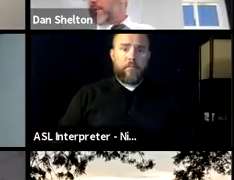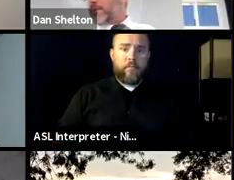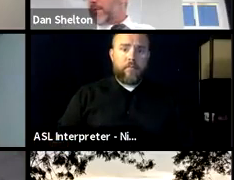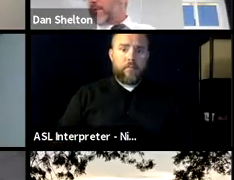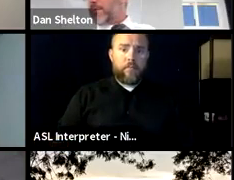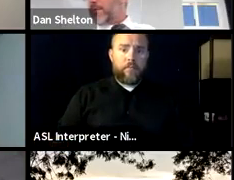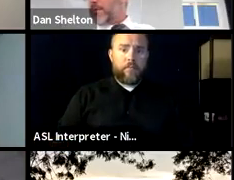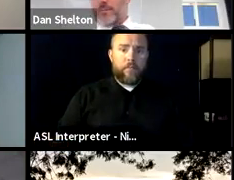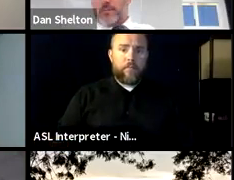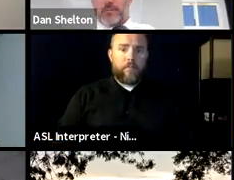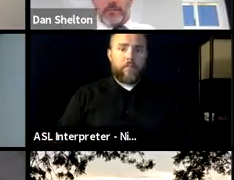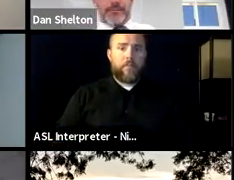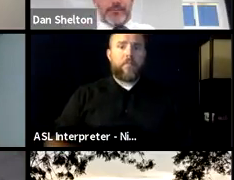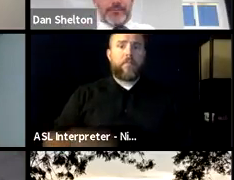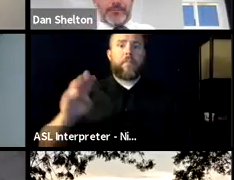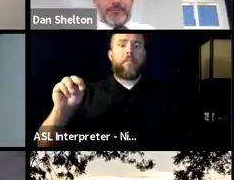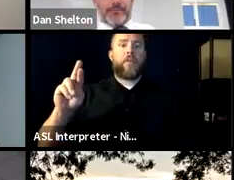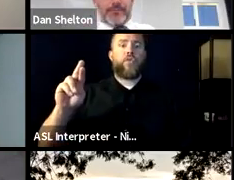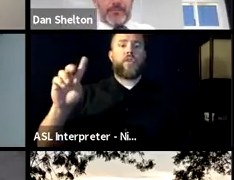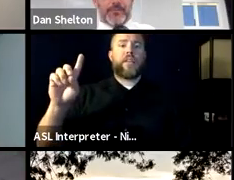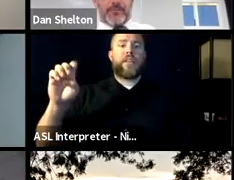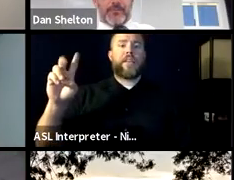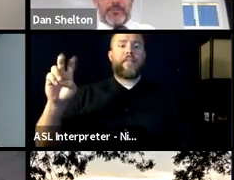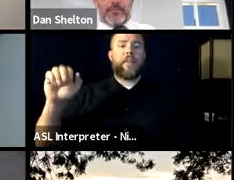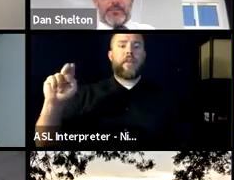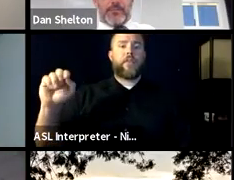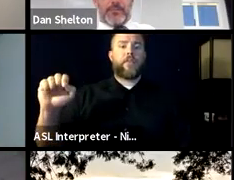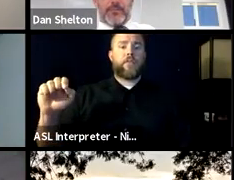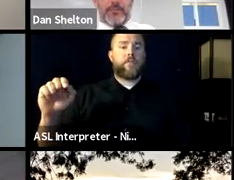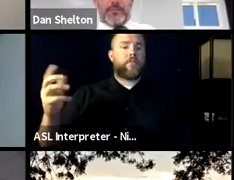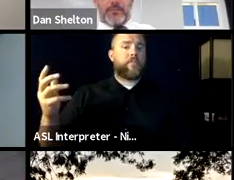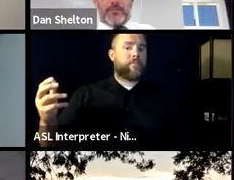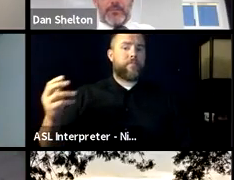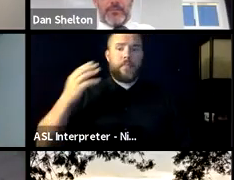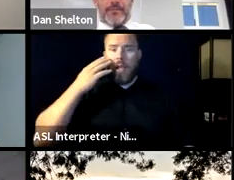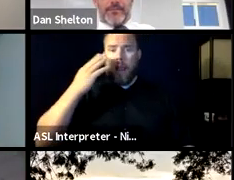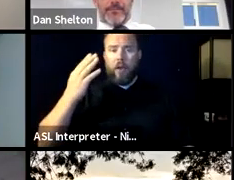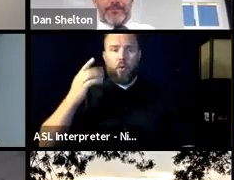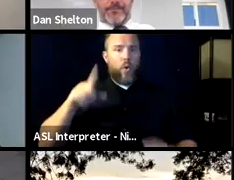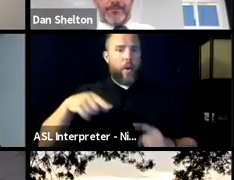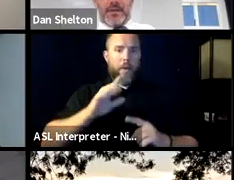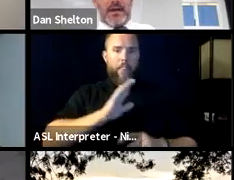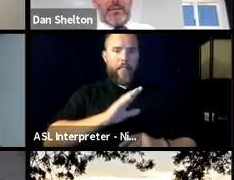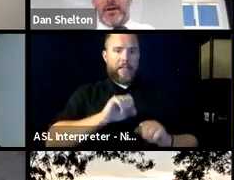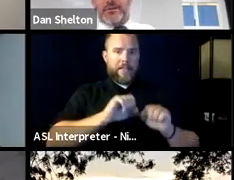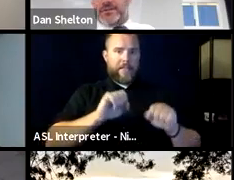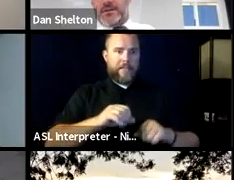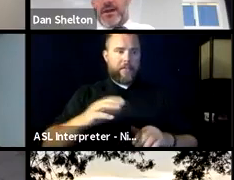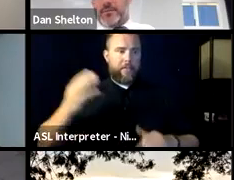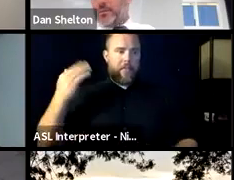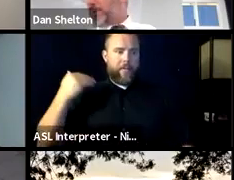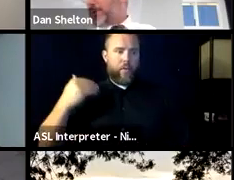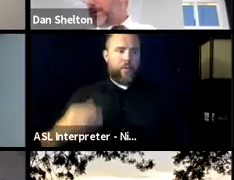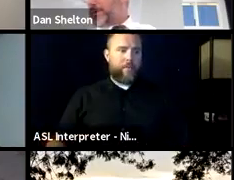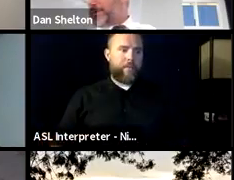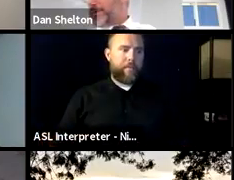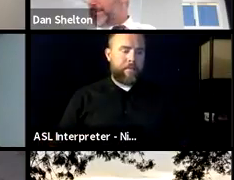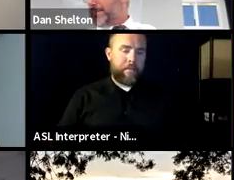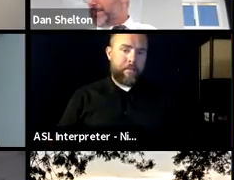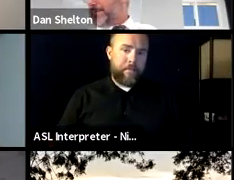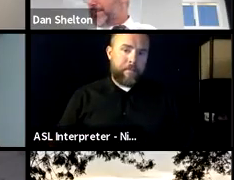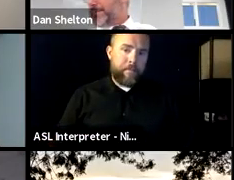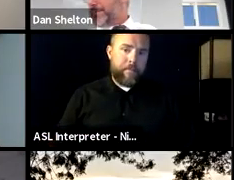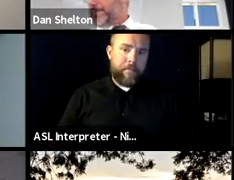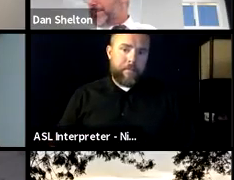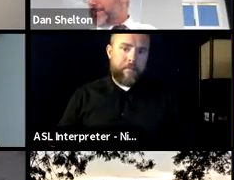Mr. Evans was that person. So I have not served as this one before. No, I apologize, I'm not familiar with it.